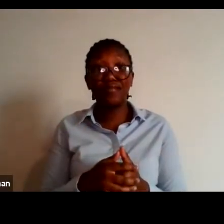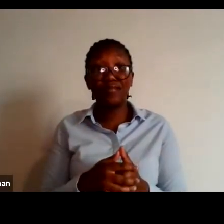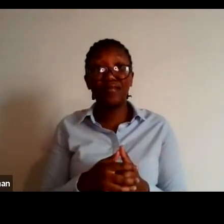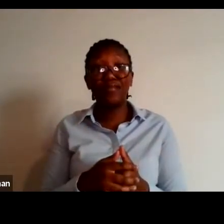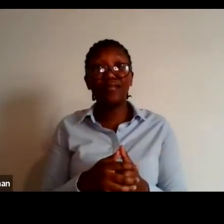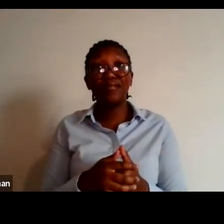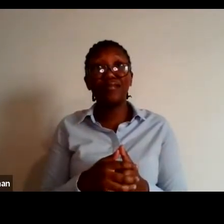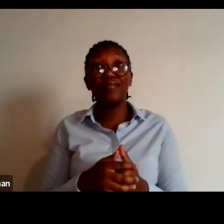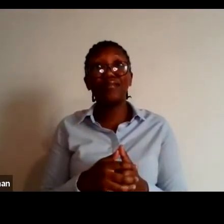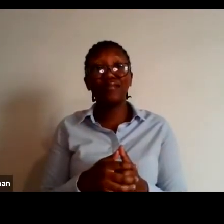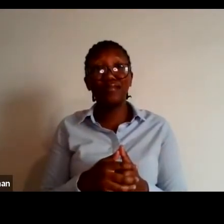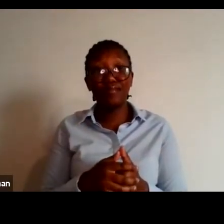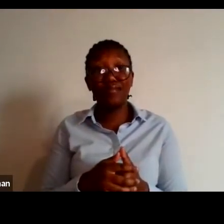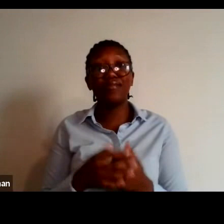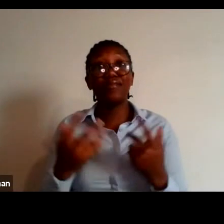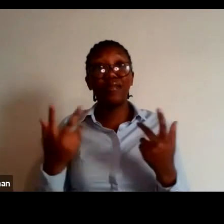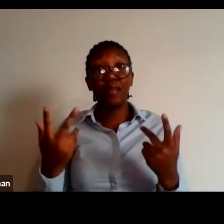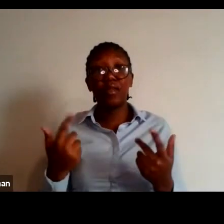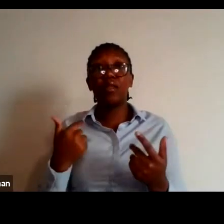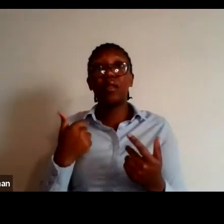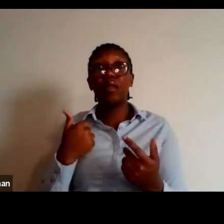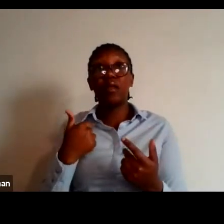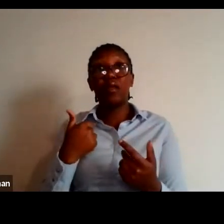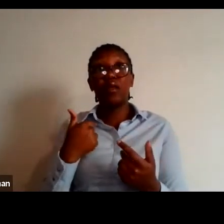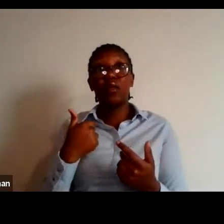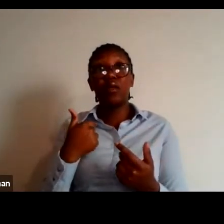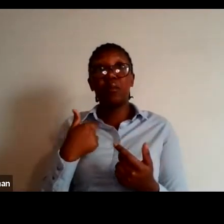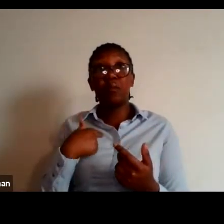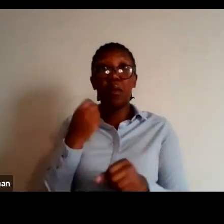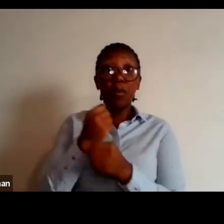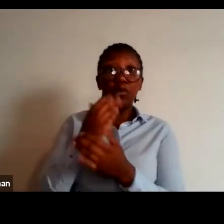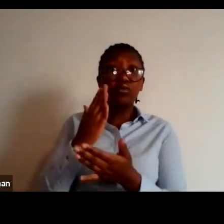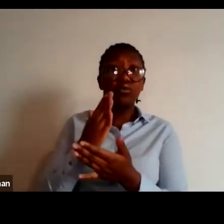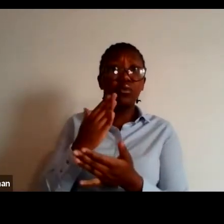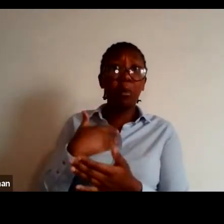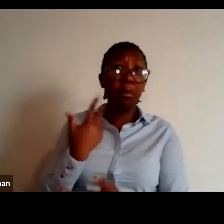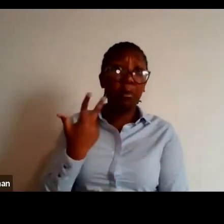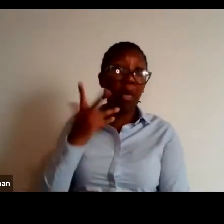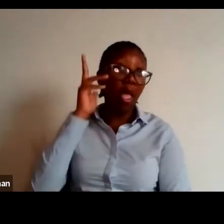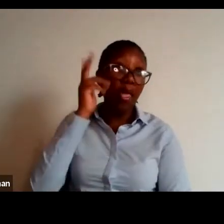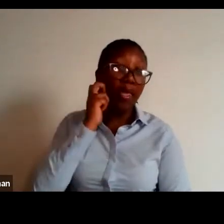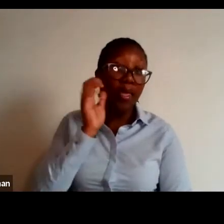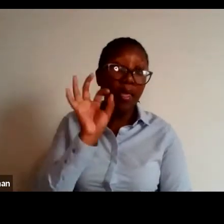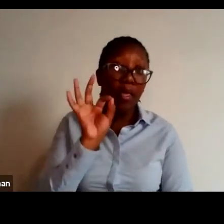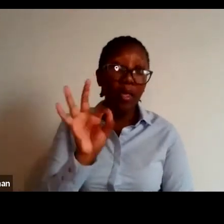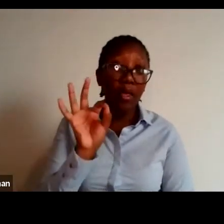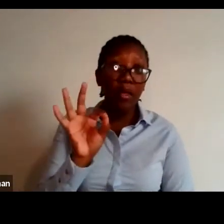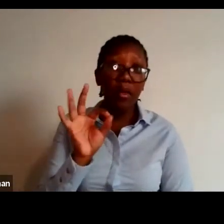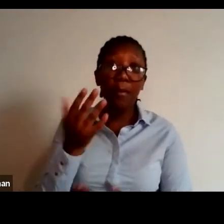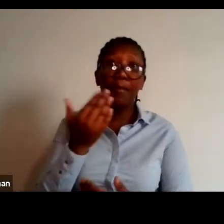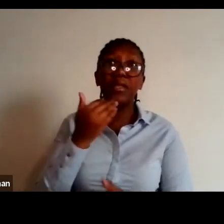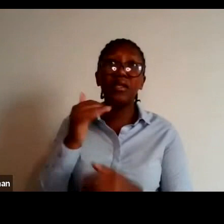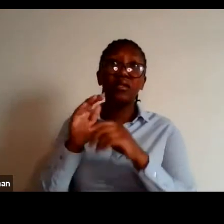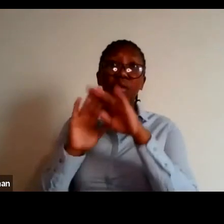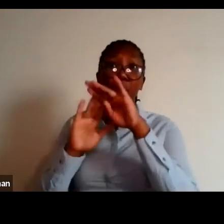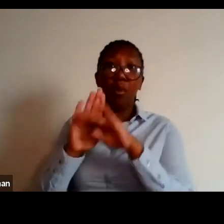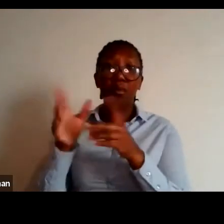I would like to get an indication whether I'm still audible from the program director.